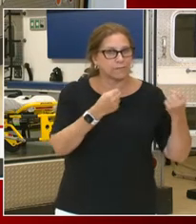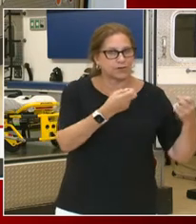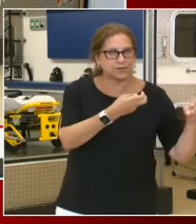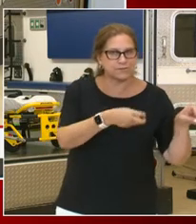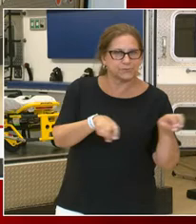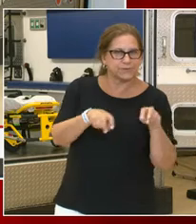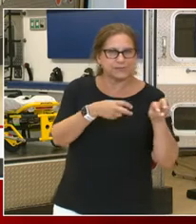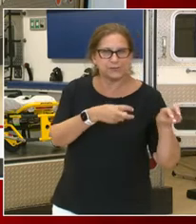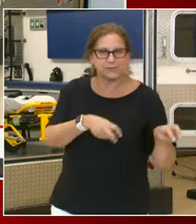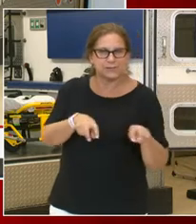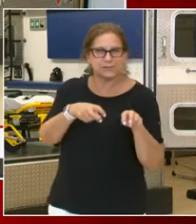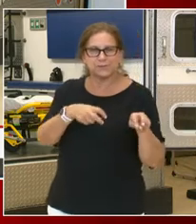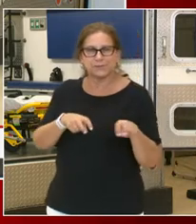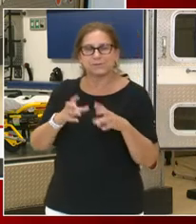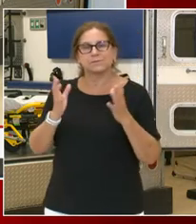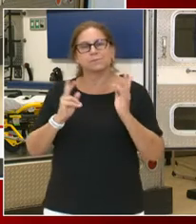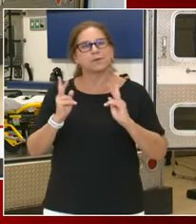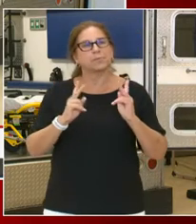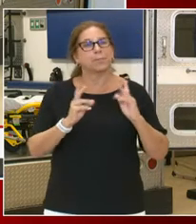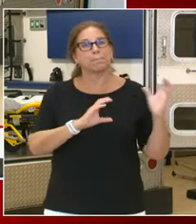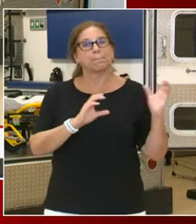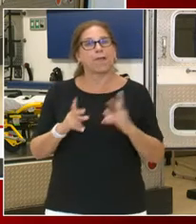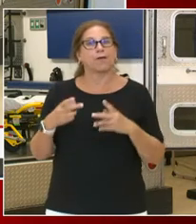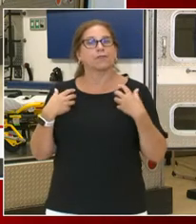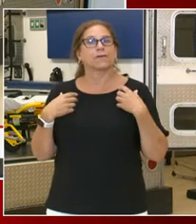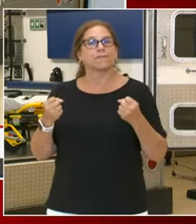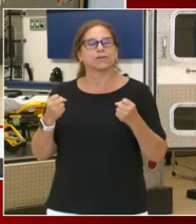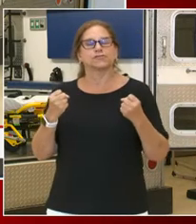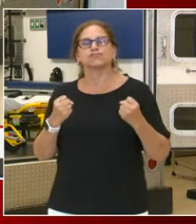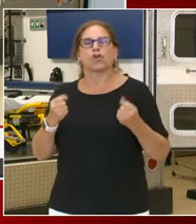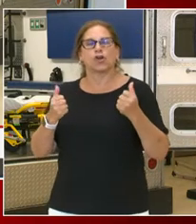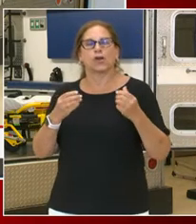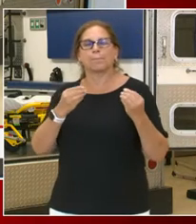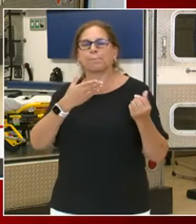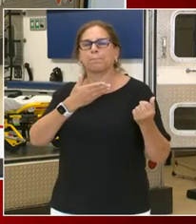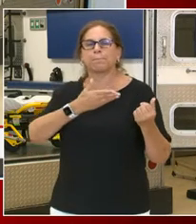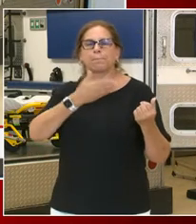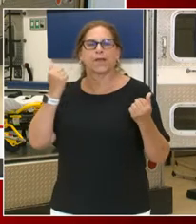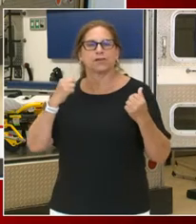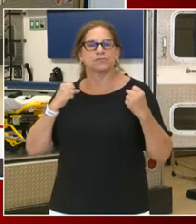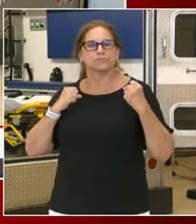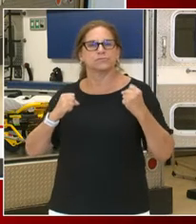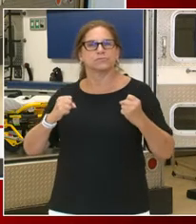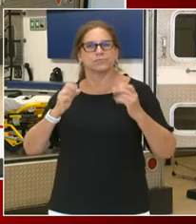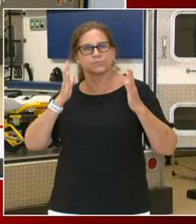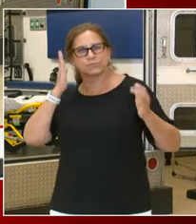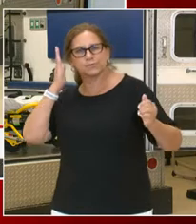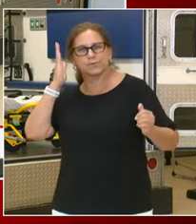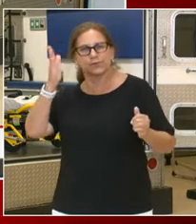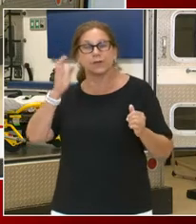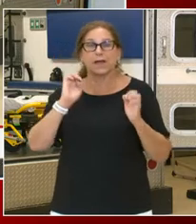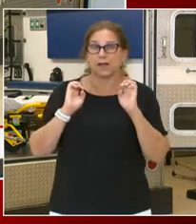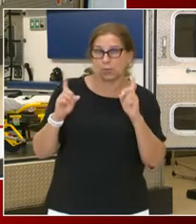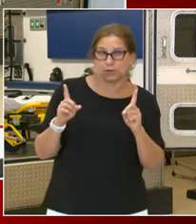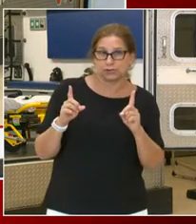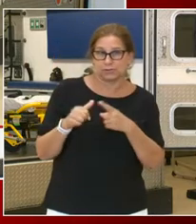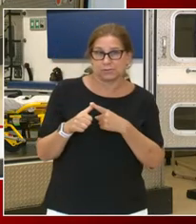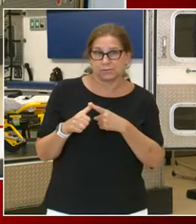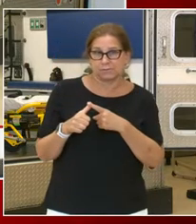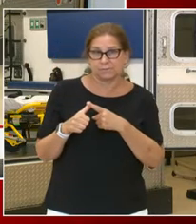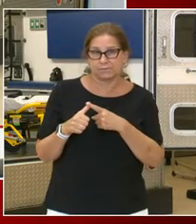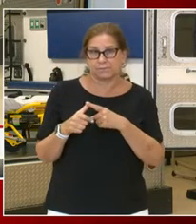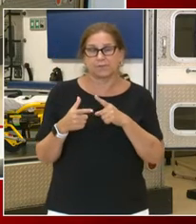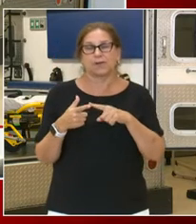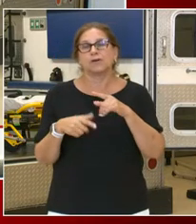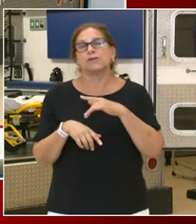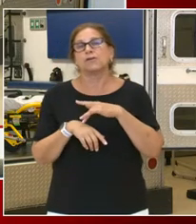are, but getting back stronger, getting back better in several sectors, including our education sector, which is very exciting. And I know Deputy Mayor Kine has been